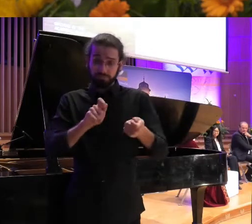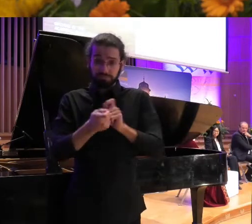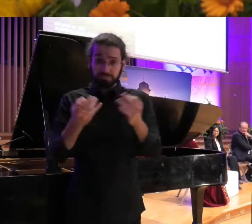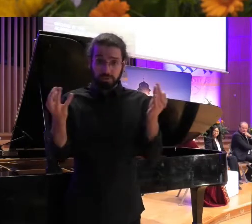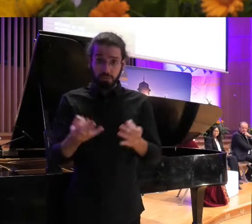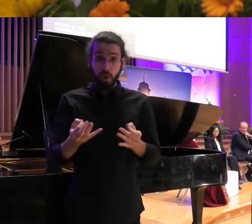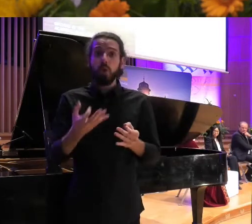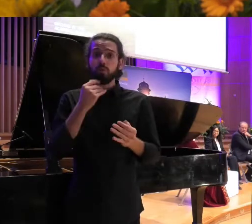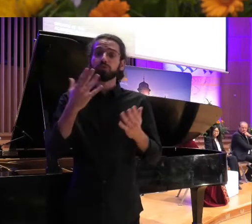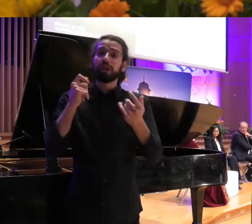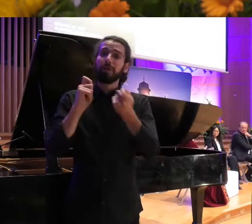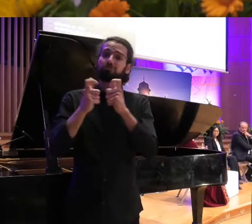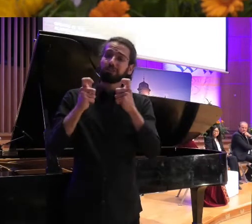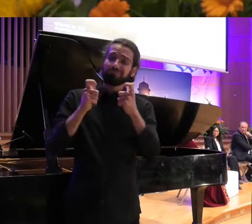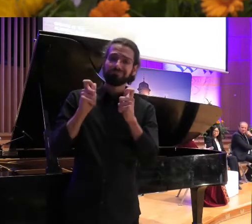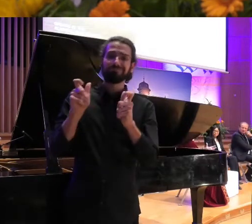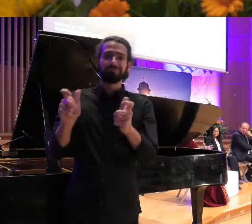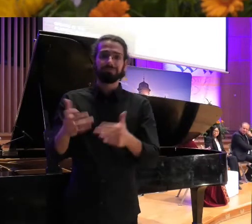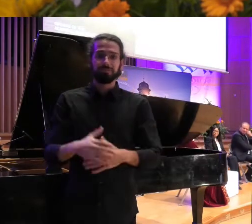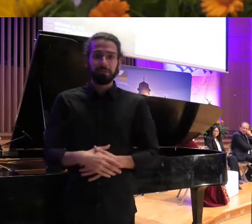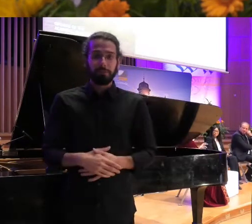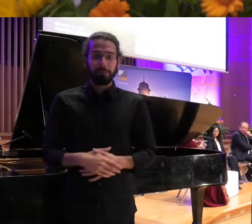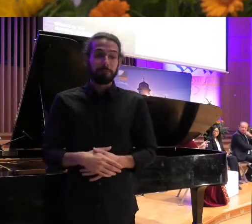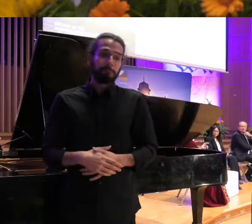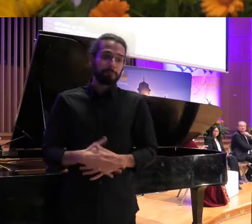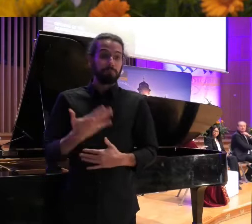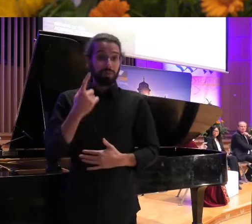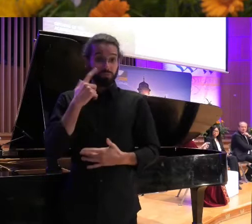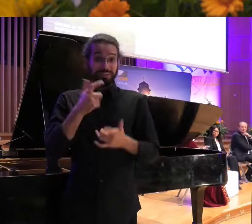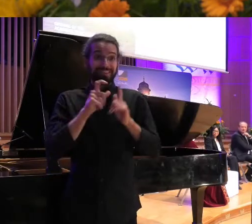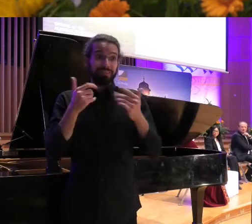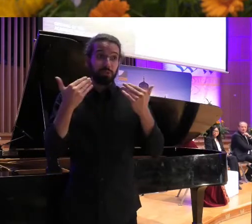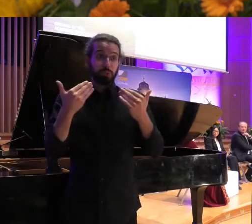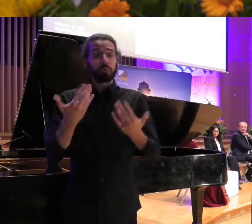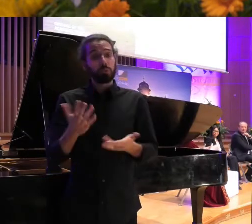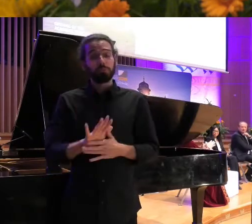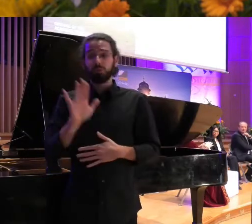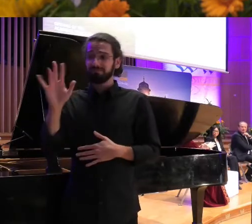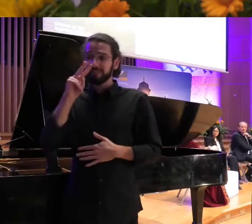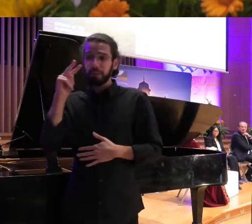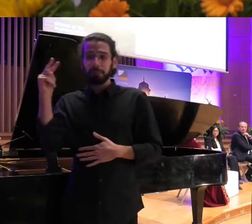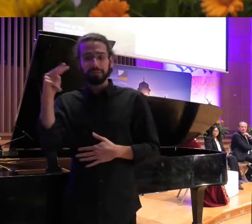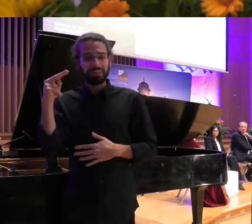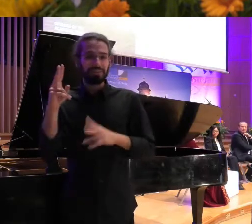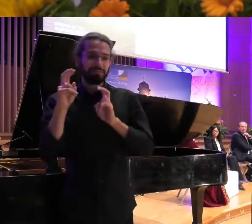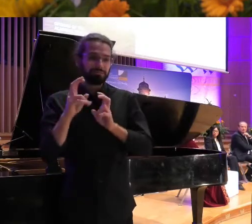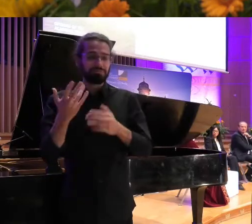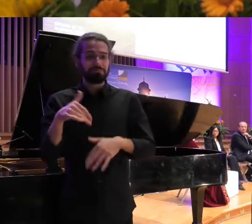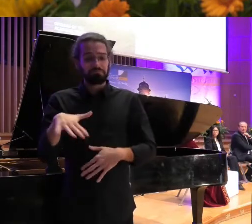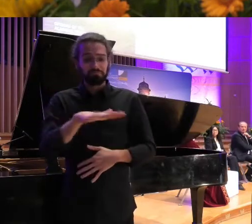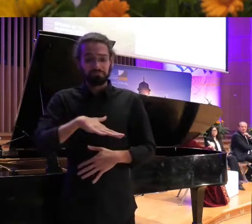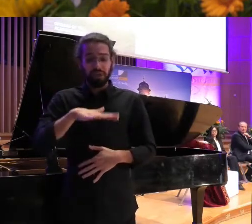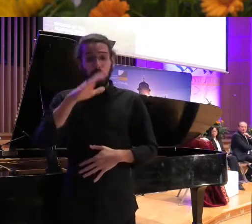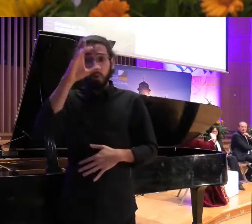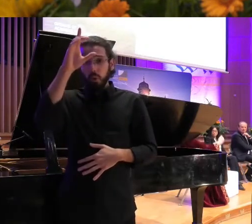the climate change. And if you look at that, from your perspective, if you take a German view,